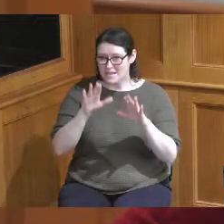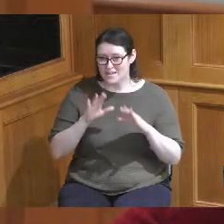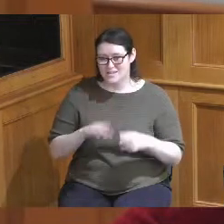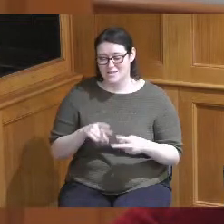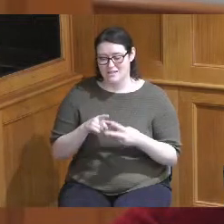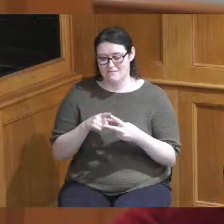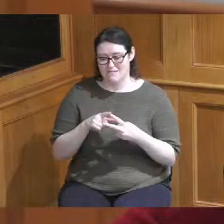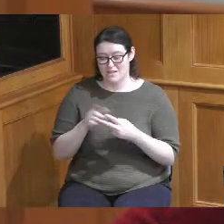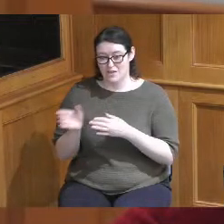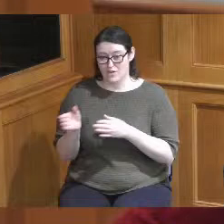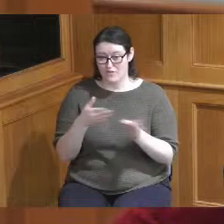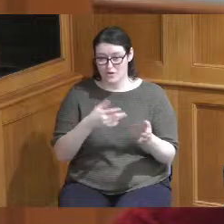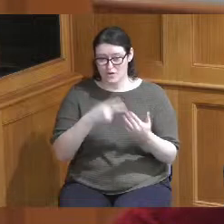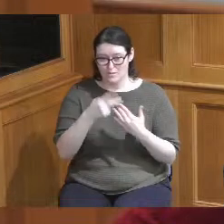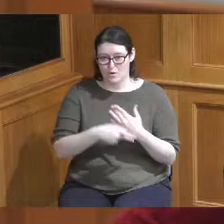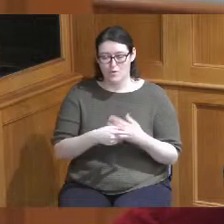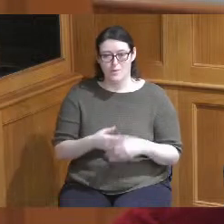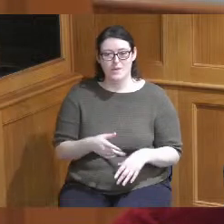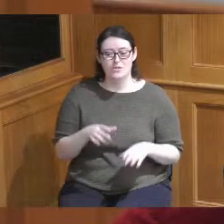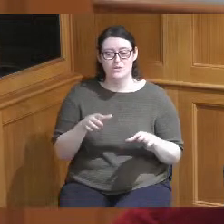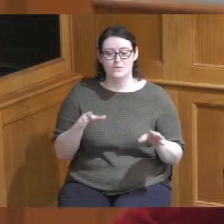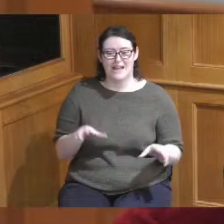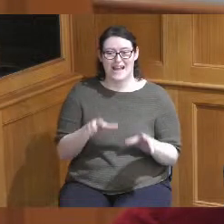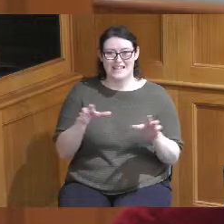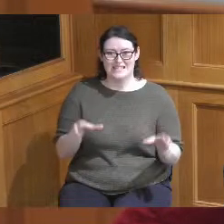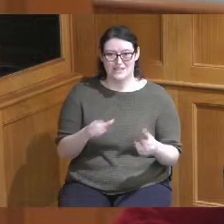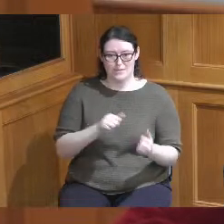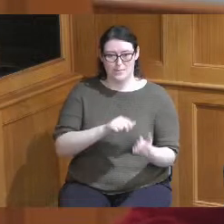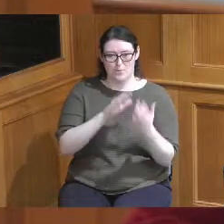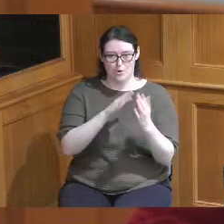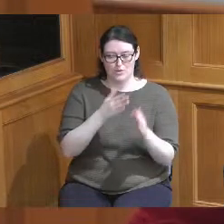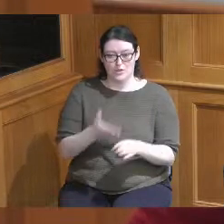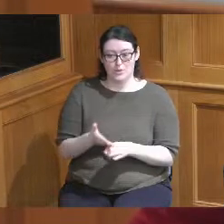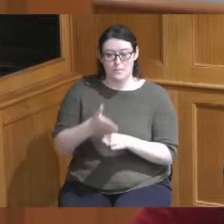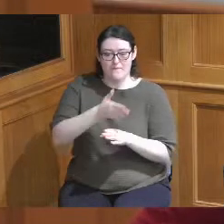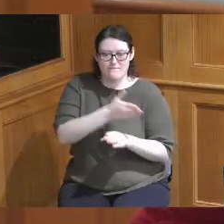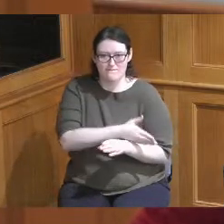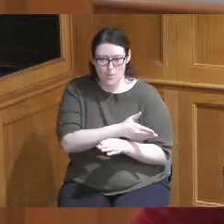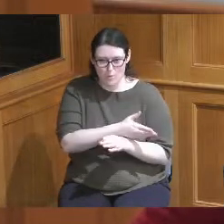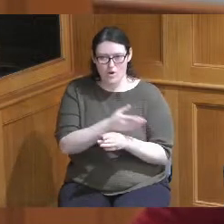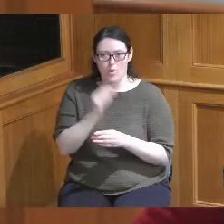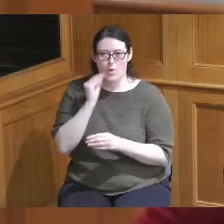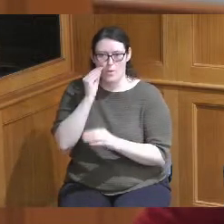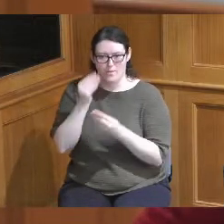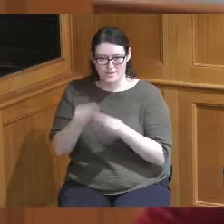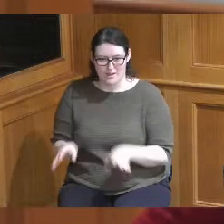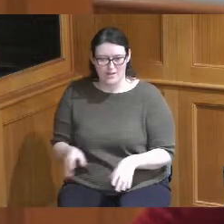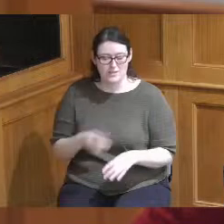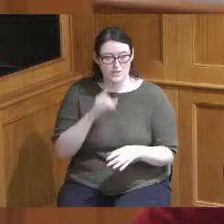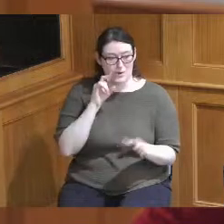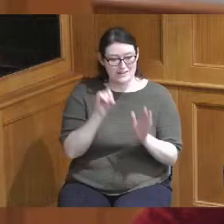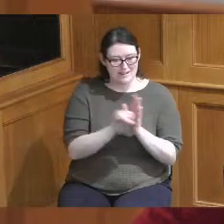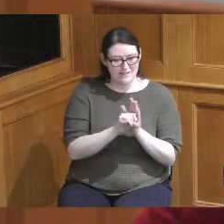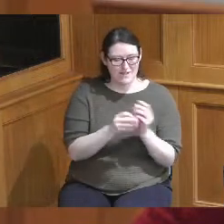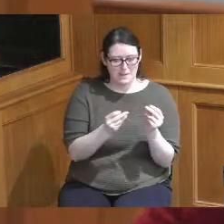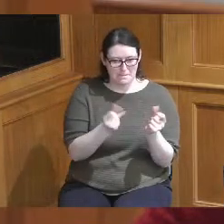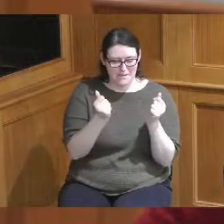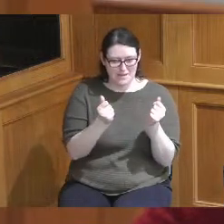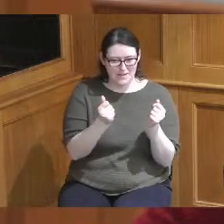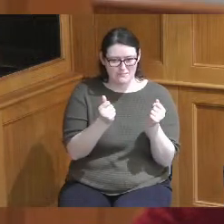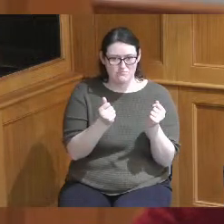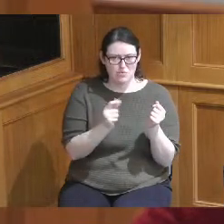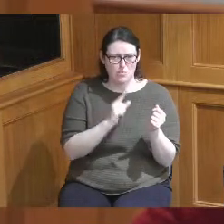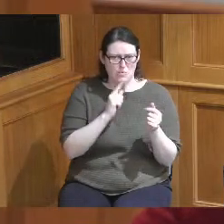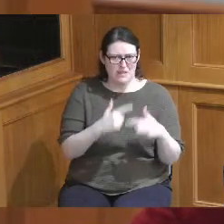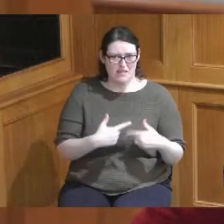program is a proactive approach that works with individuals and families to identify immediate, practical solutions that keep